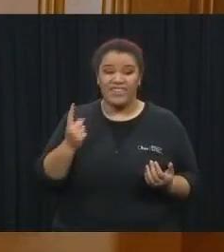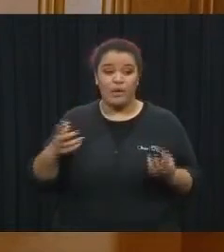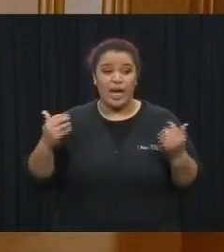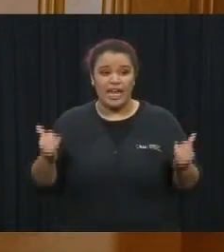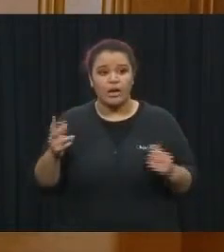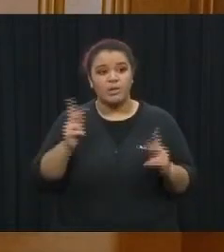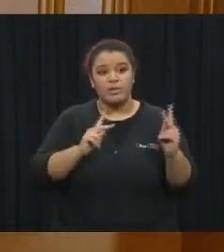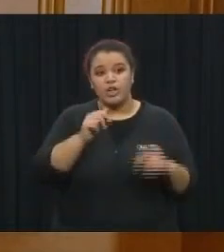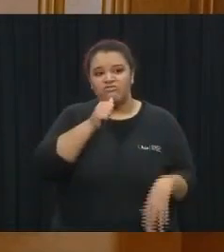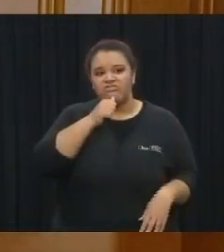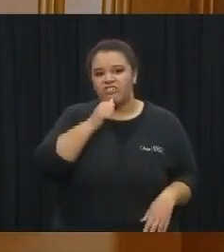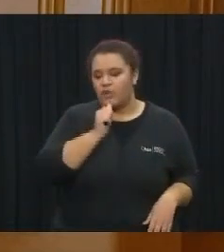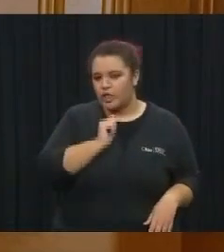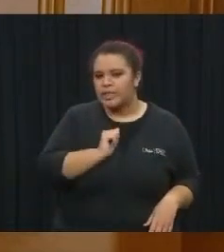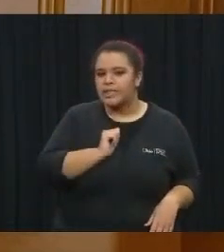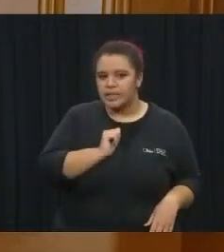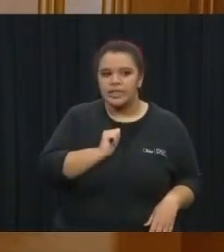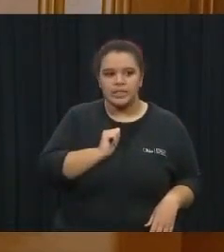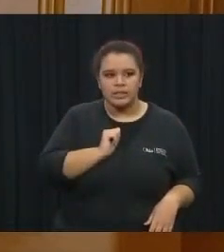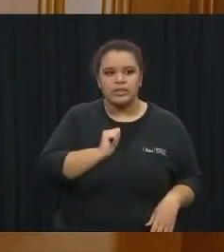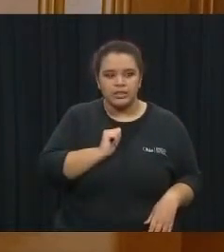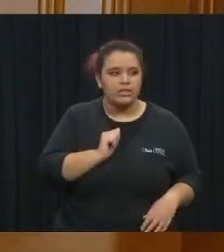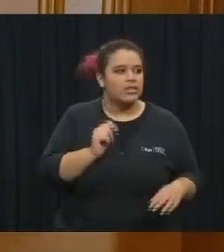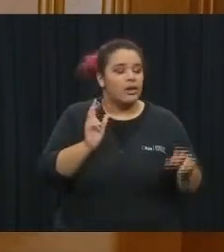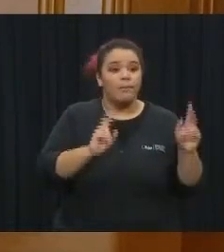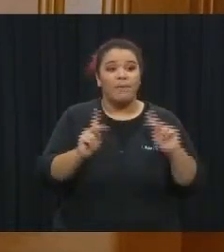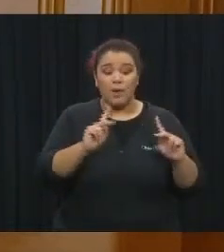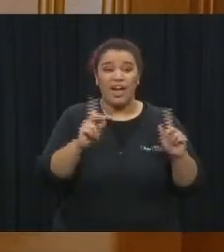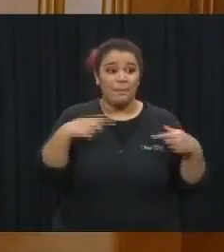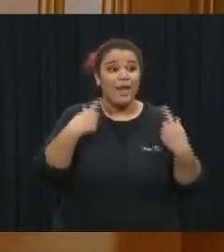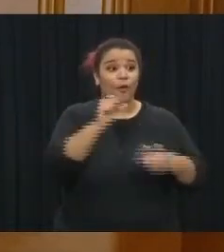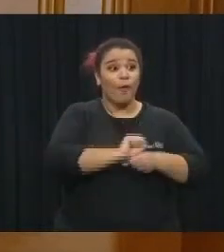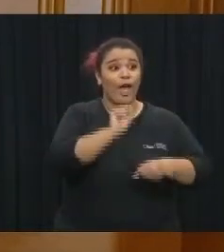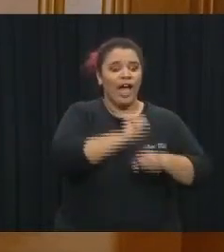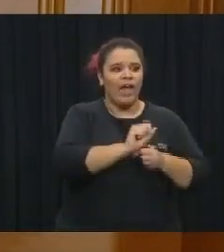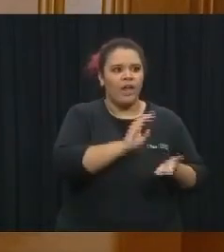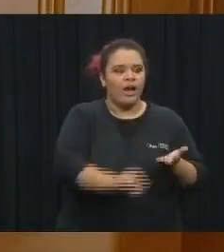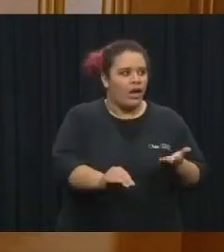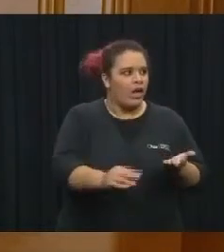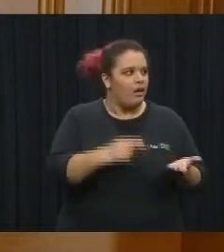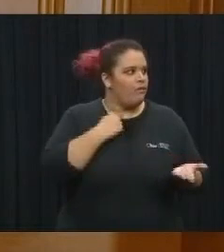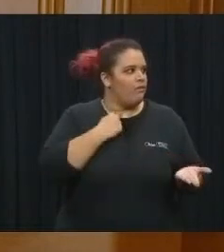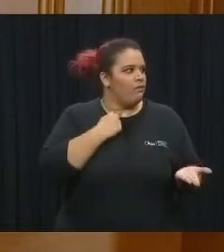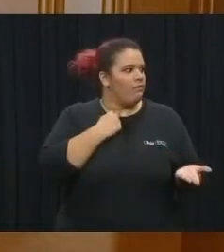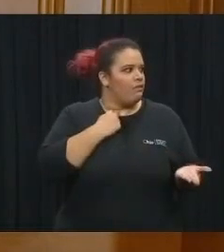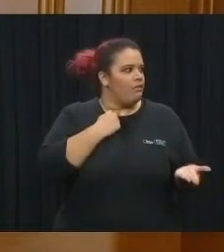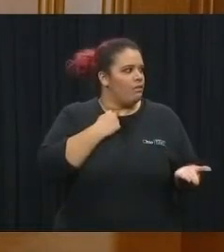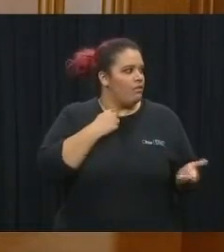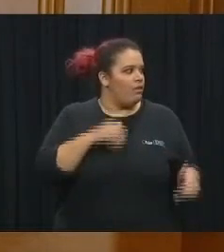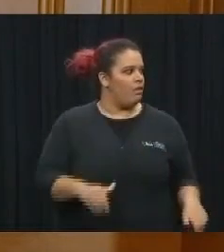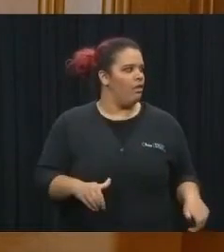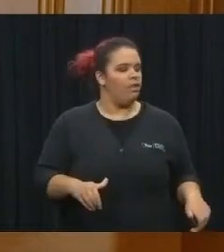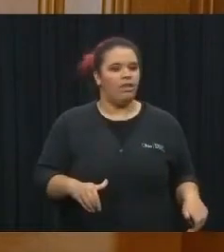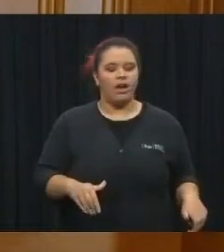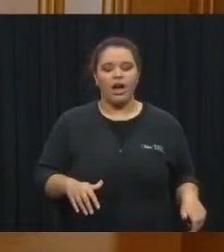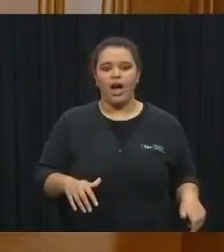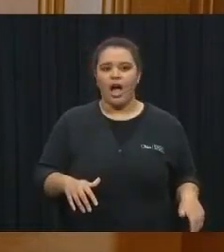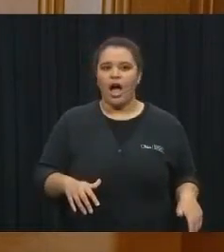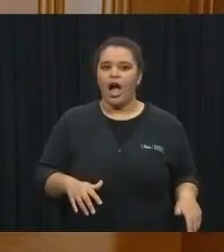going on out there, the people who have lost their jobs. I do not take that lightly, so, and it weighs on